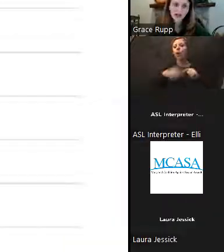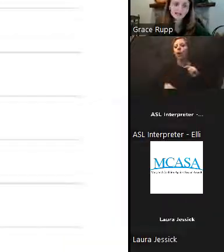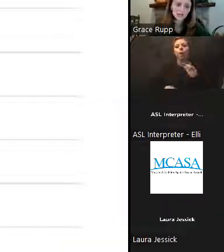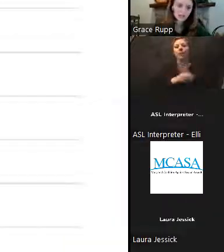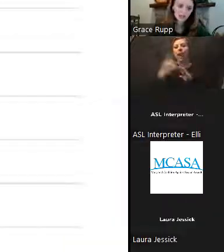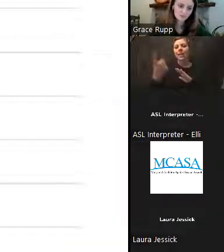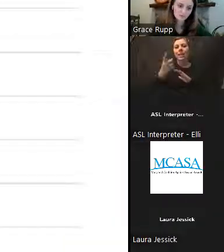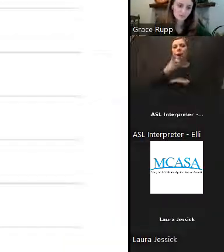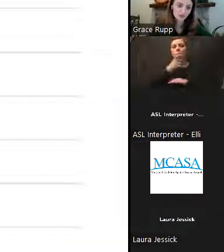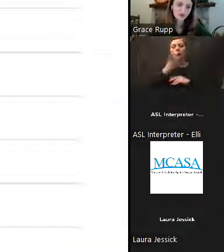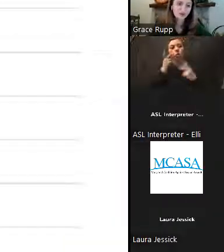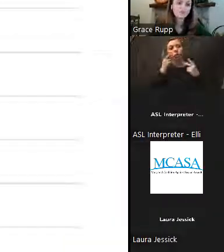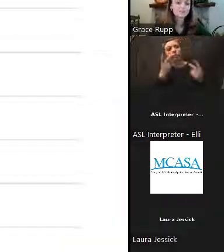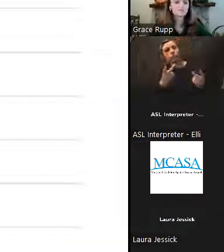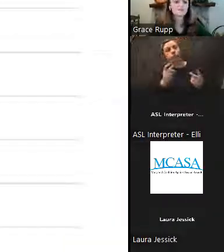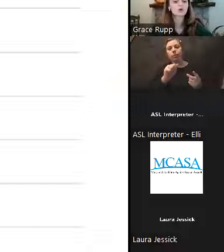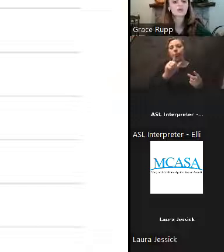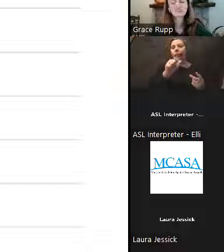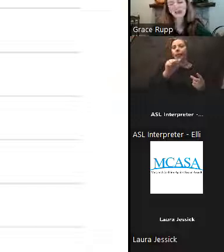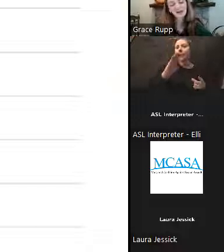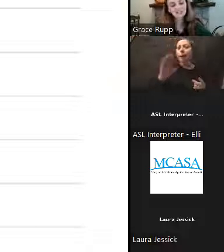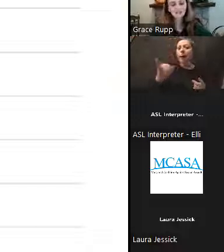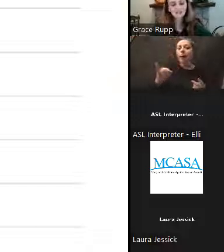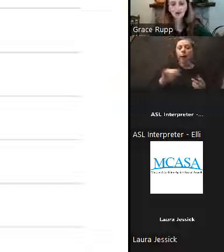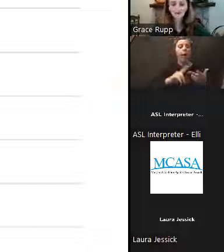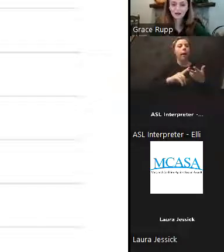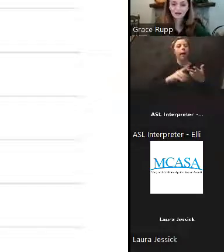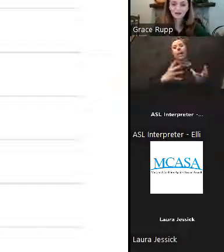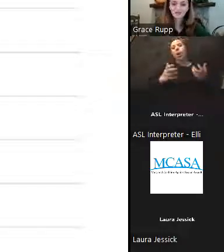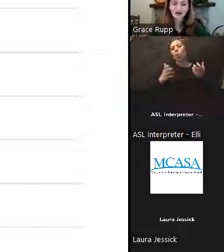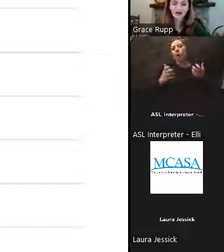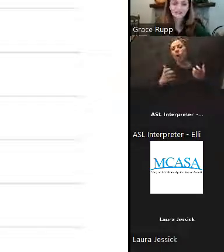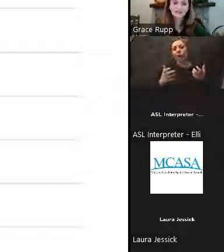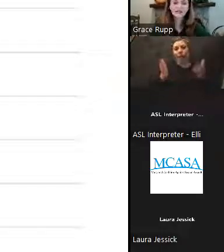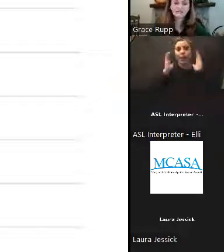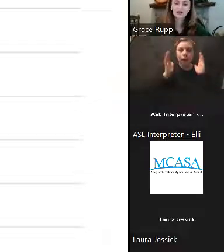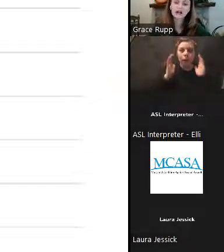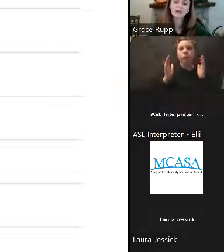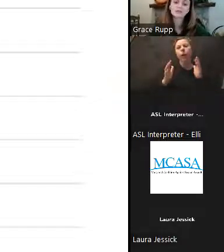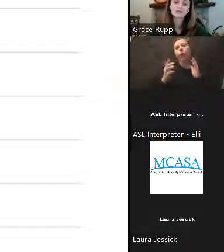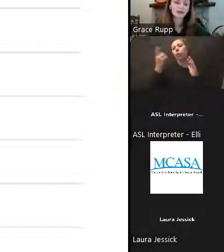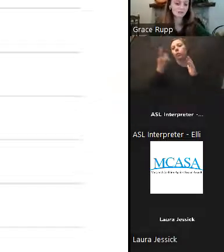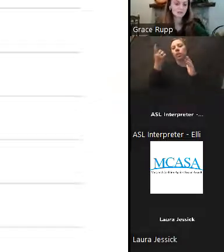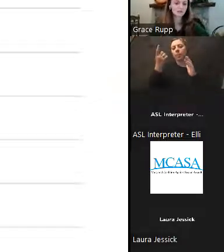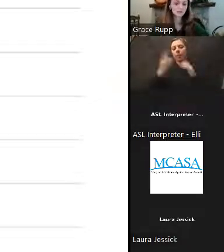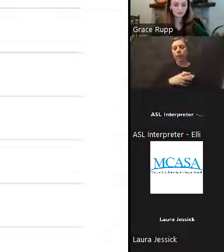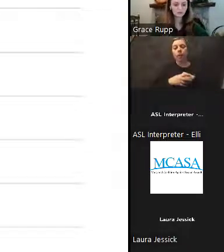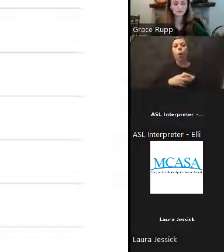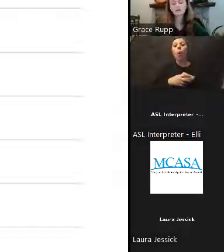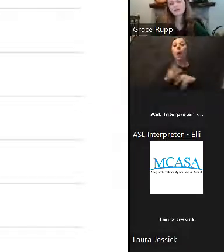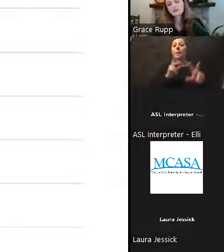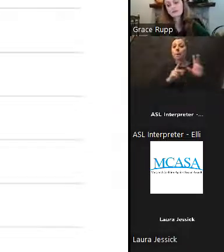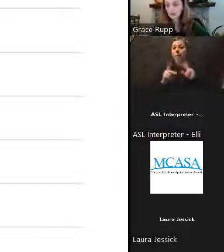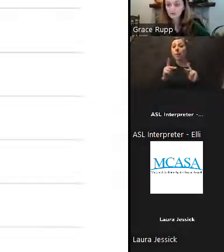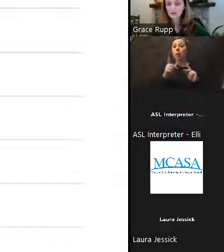sympathy and attention. Victims were told that they had to take a polygraph, and if their account was not able to